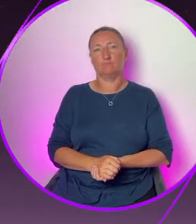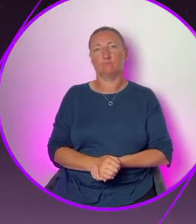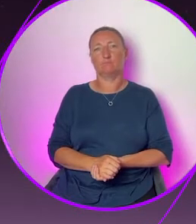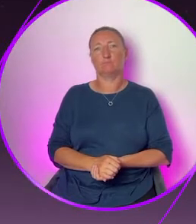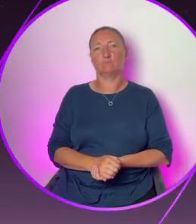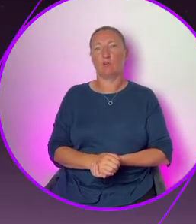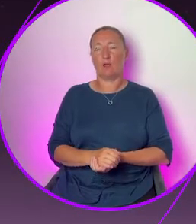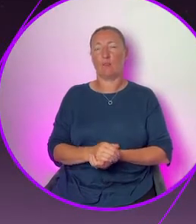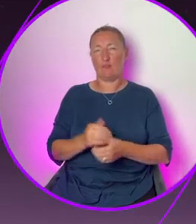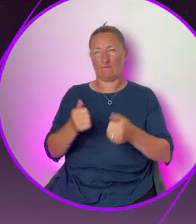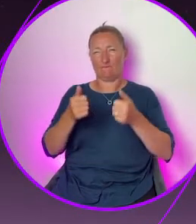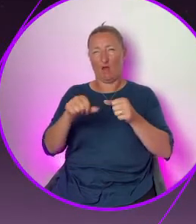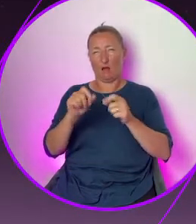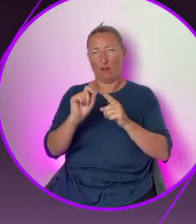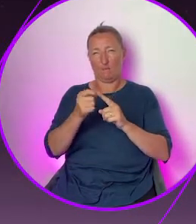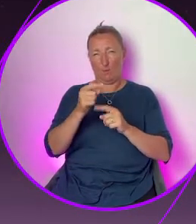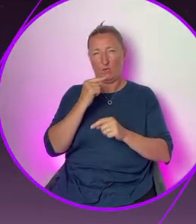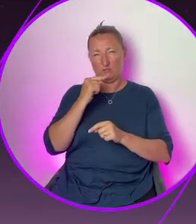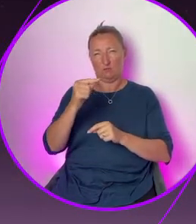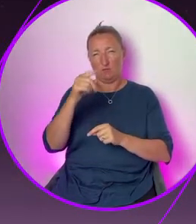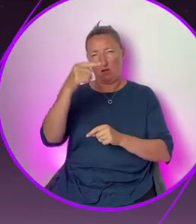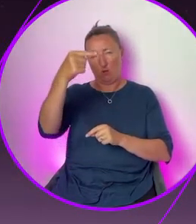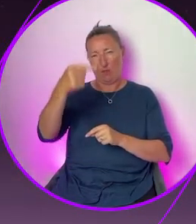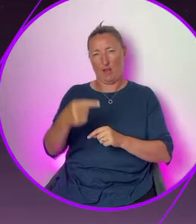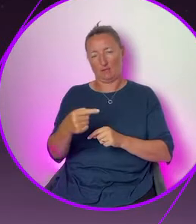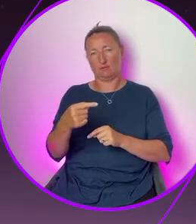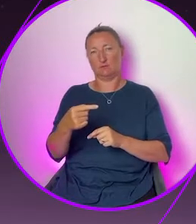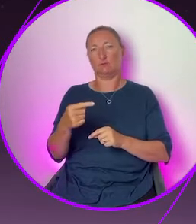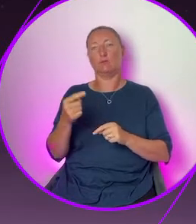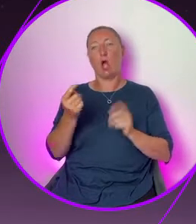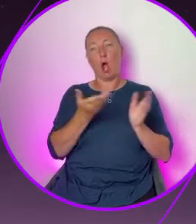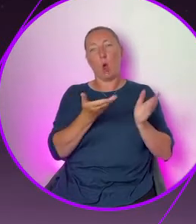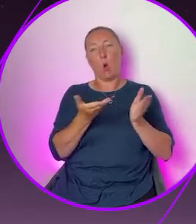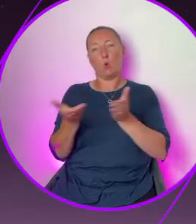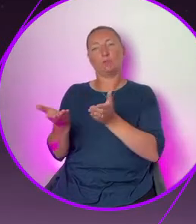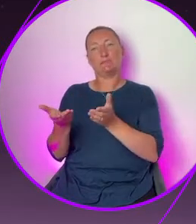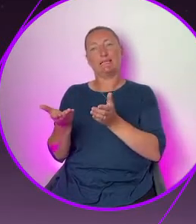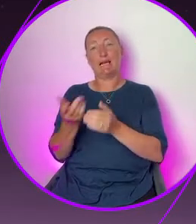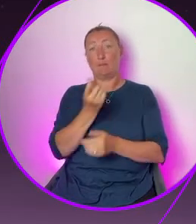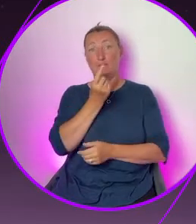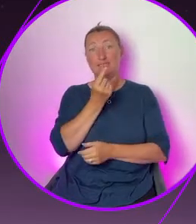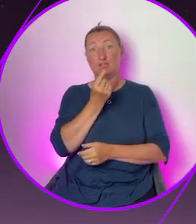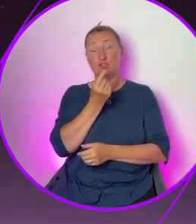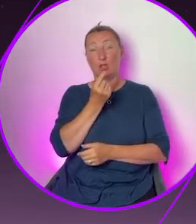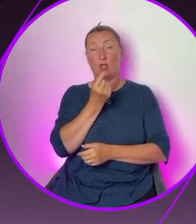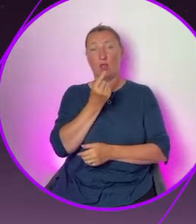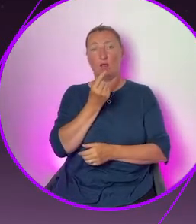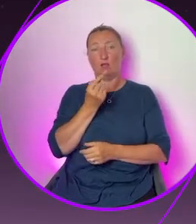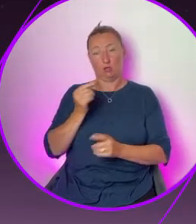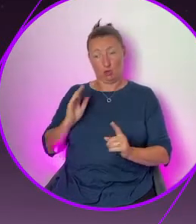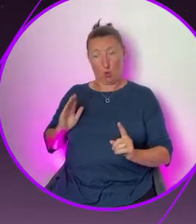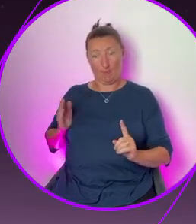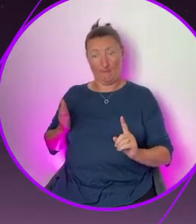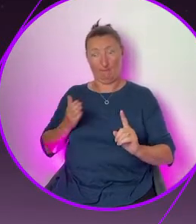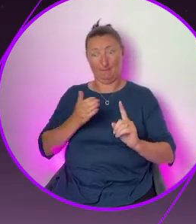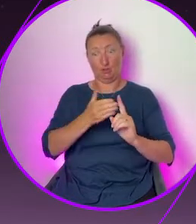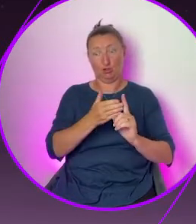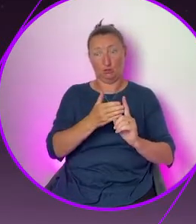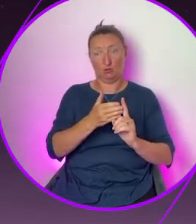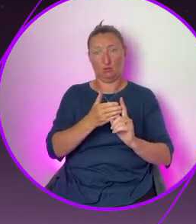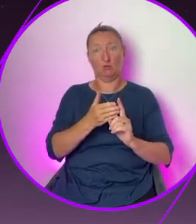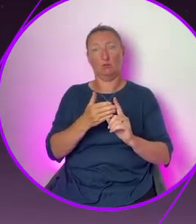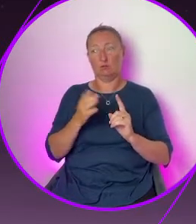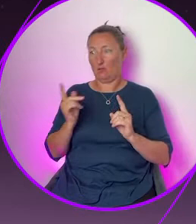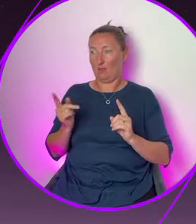really thinking about the sort of hosting potential here. So in terms of like the mission of arts organisations working